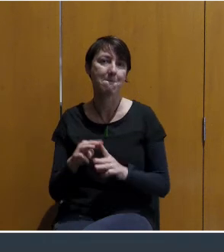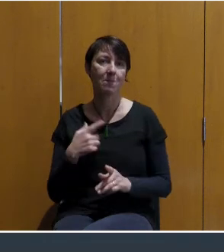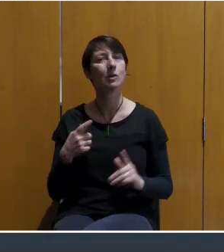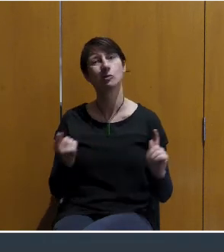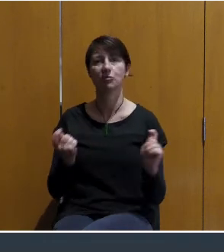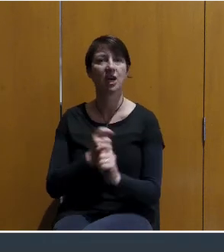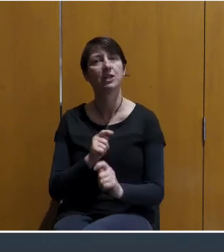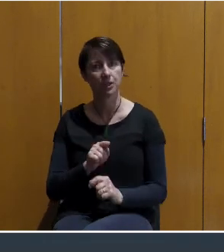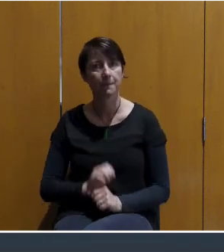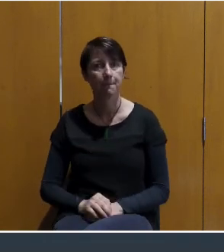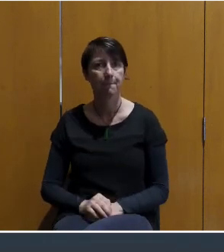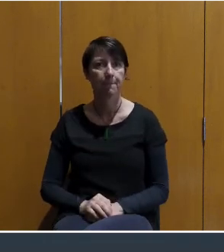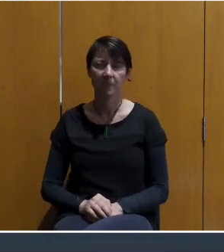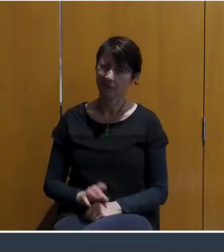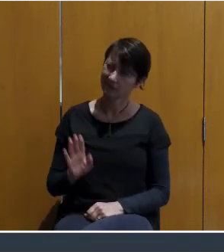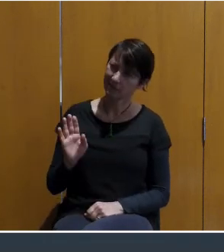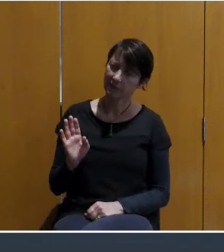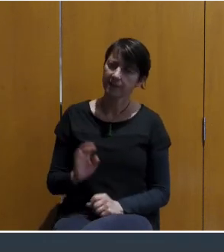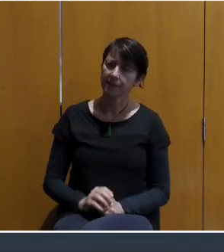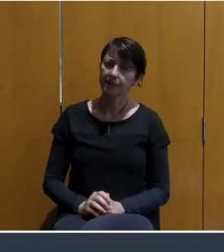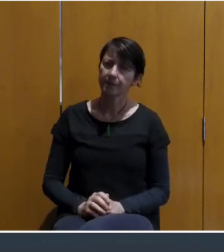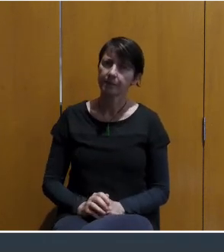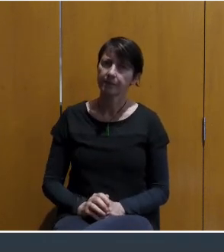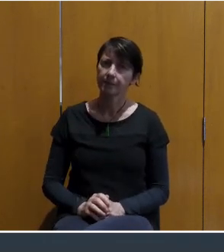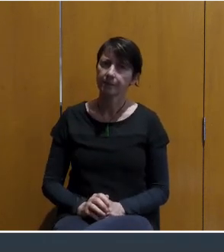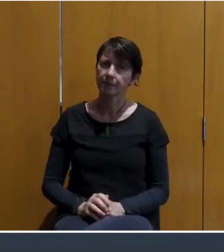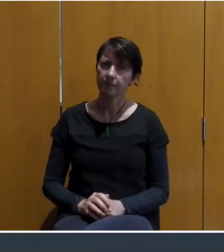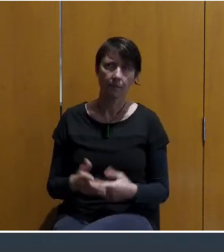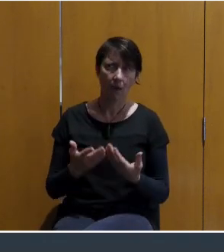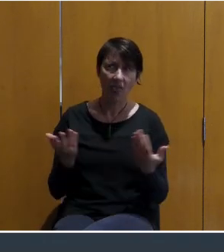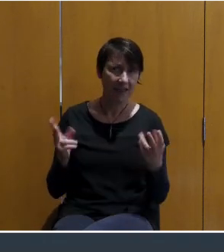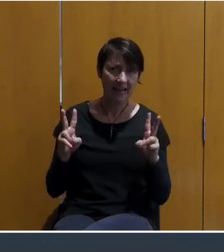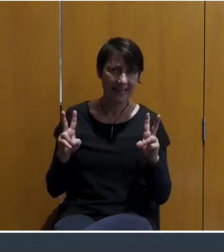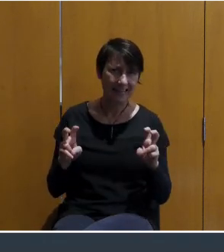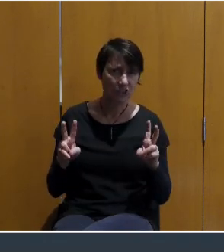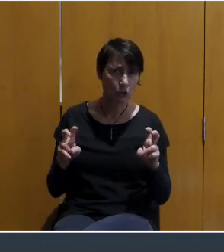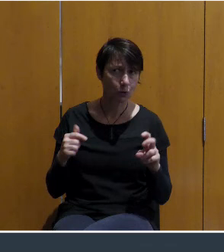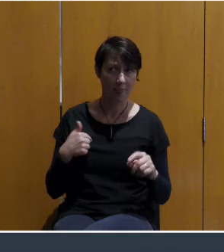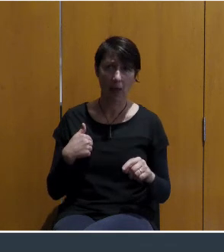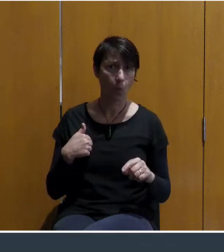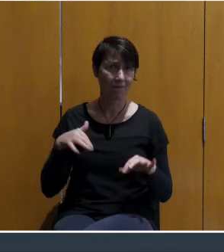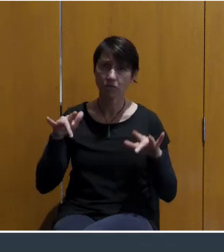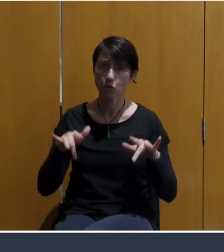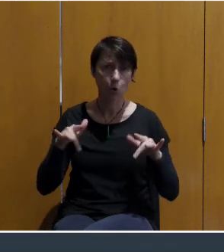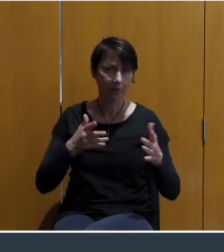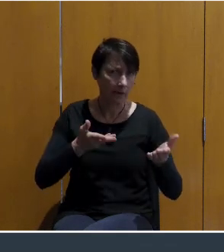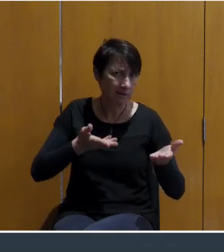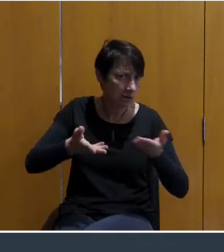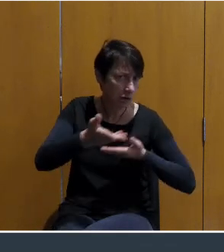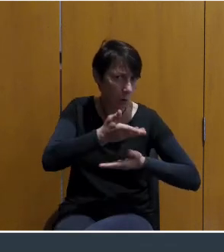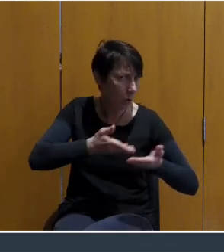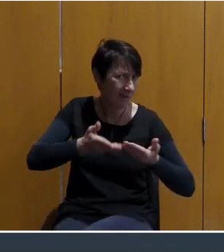And sorry, just with regards to this, is there any issues that we haven't actually consulted on these areas?